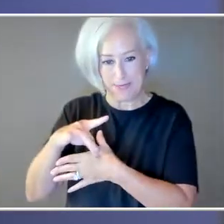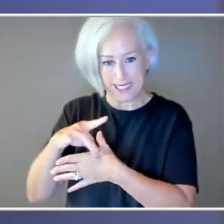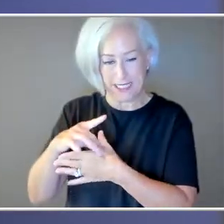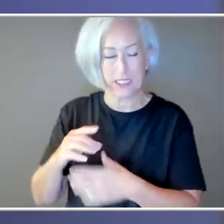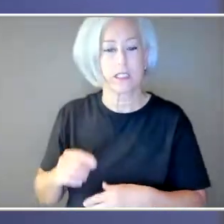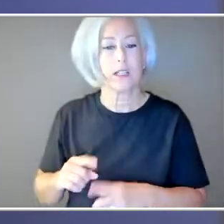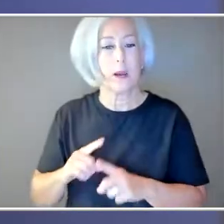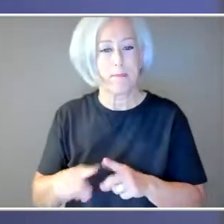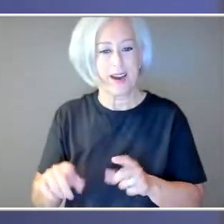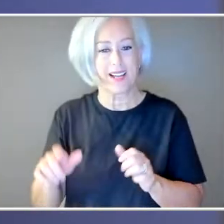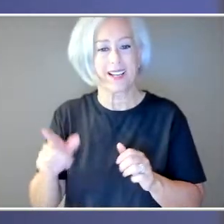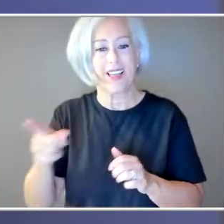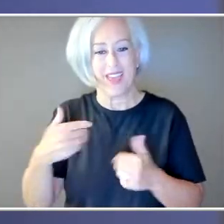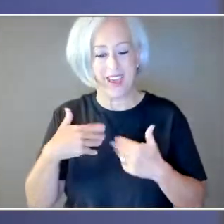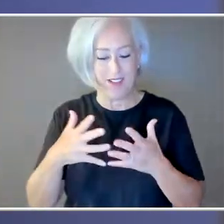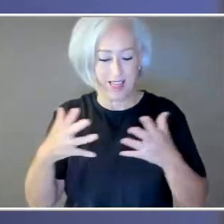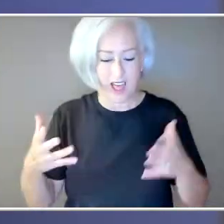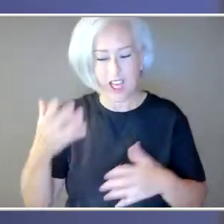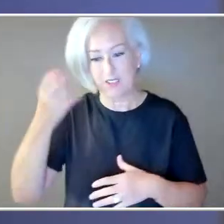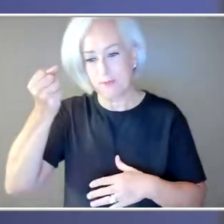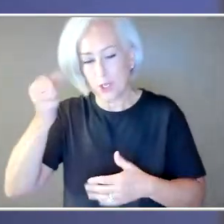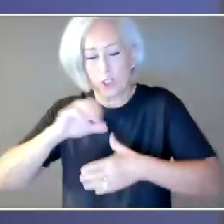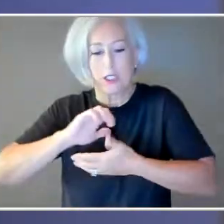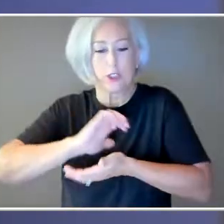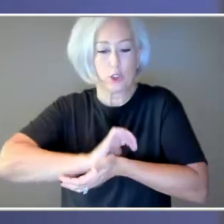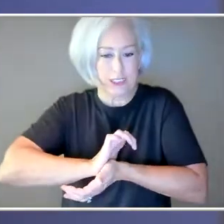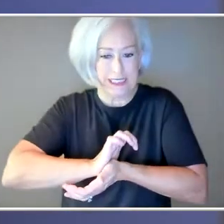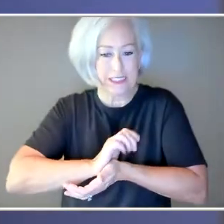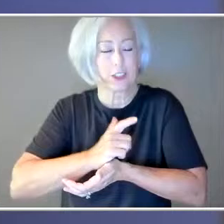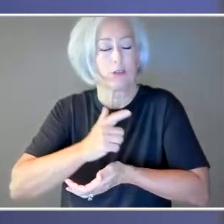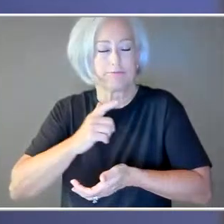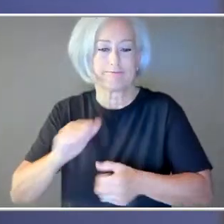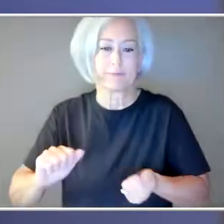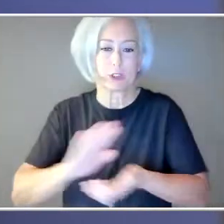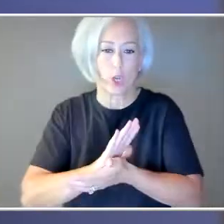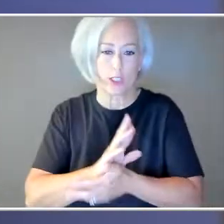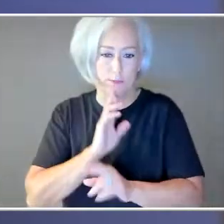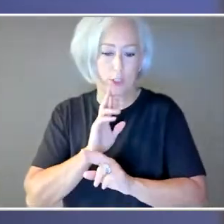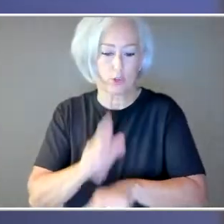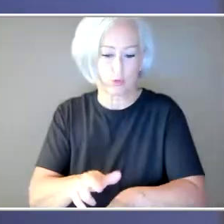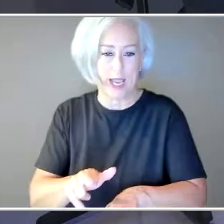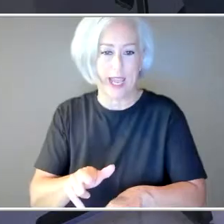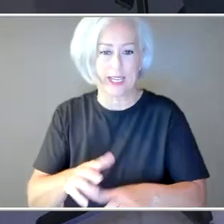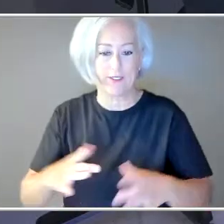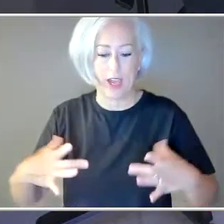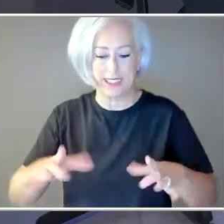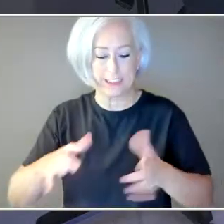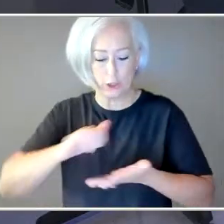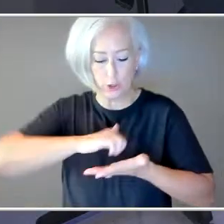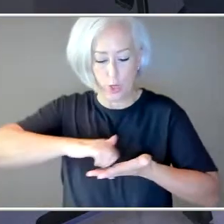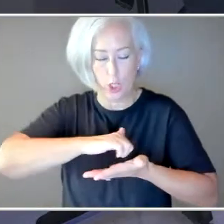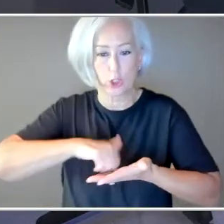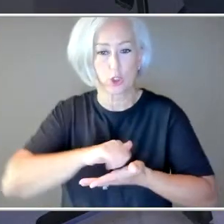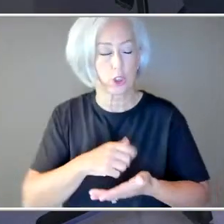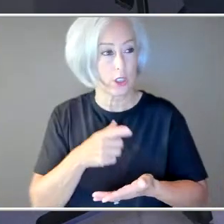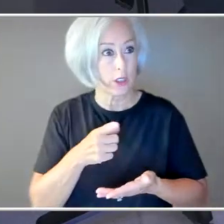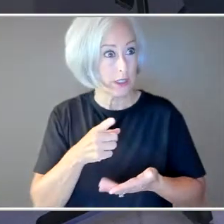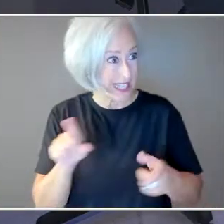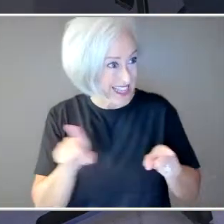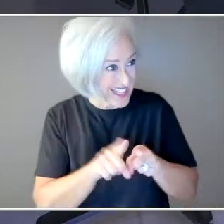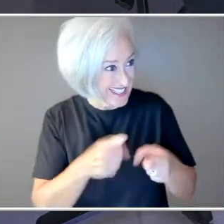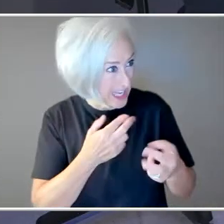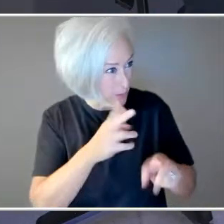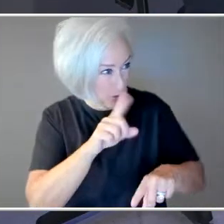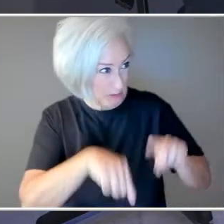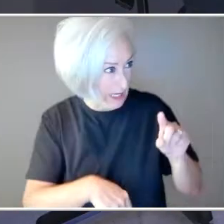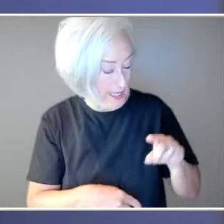cheese and the milk, I would have reactions, you know, washing dishes or whatever. Even being in the same room with those type of items? Yes, if